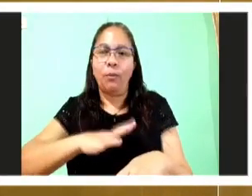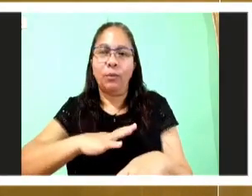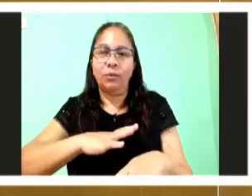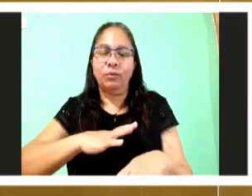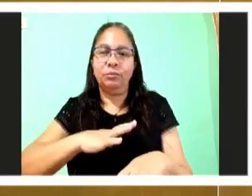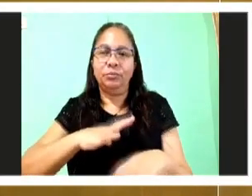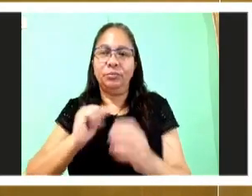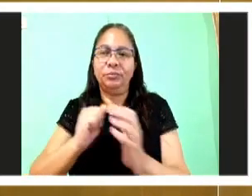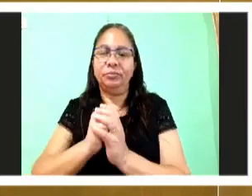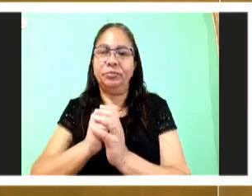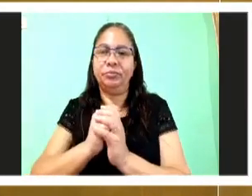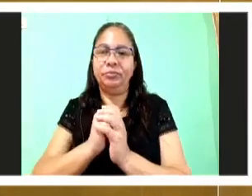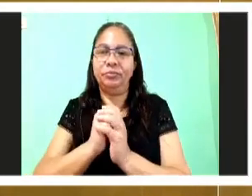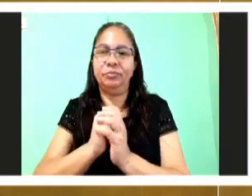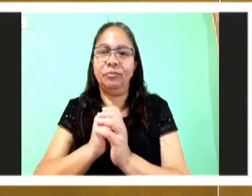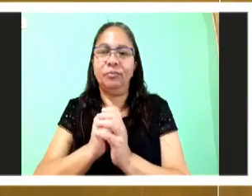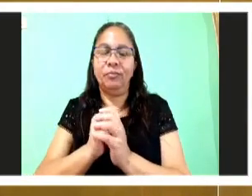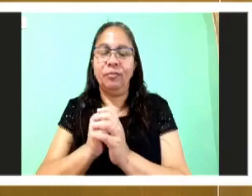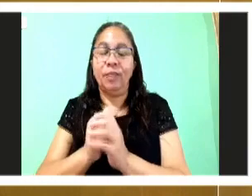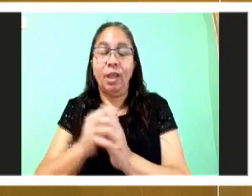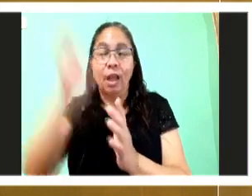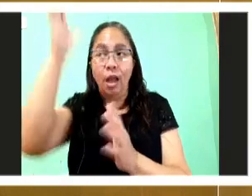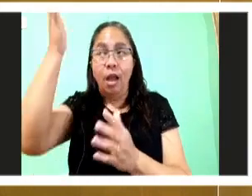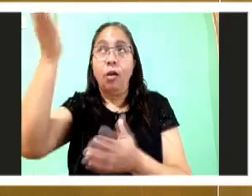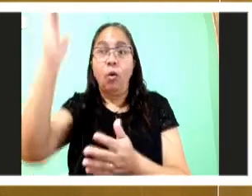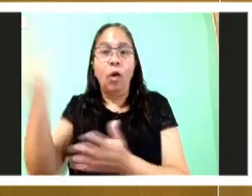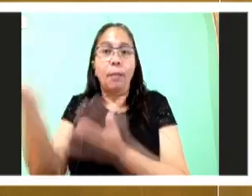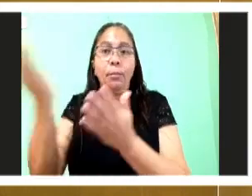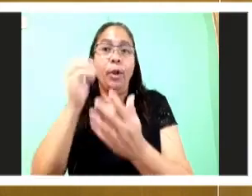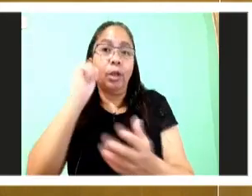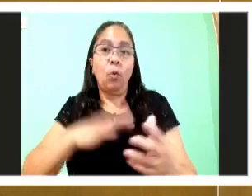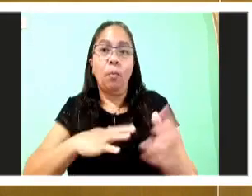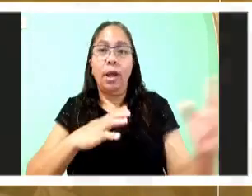woman and brought her to the man.